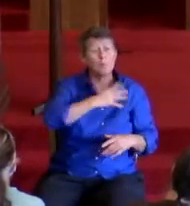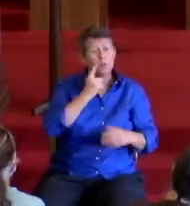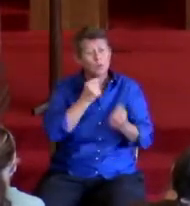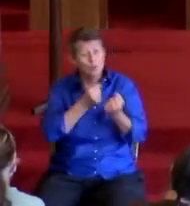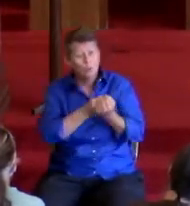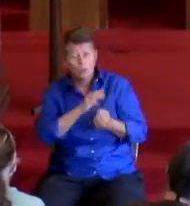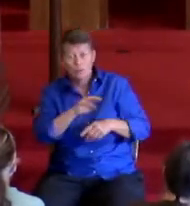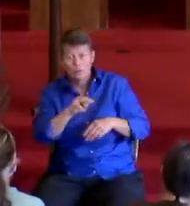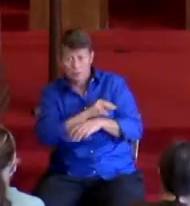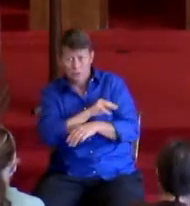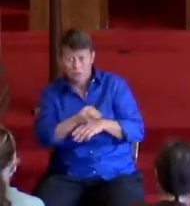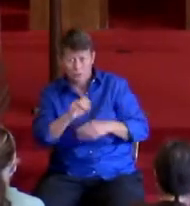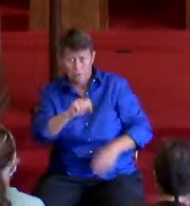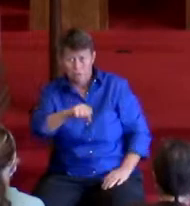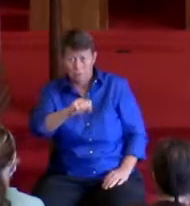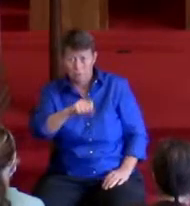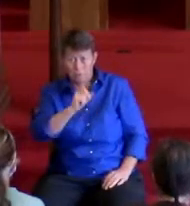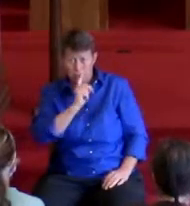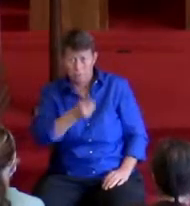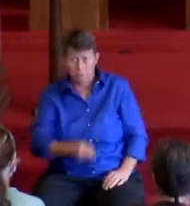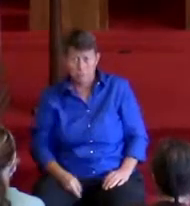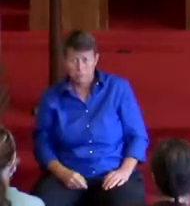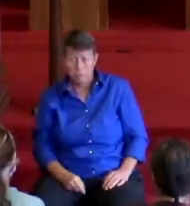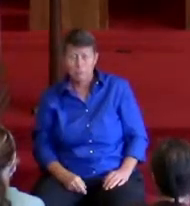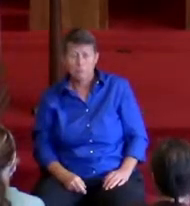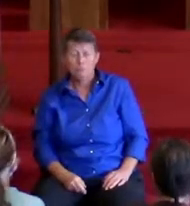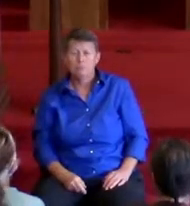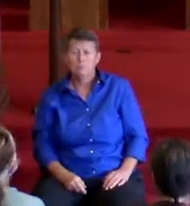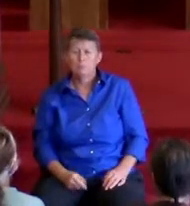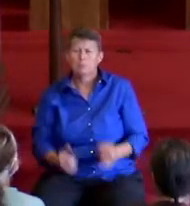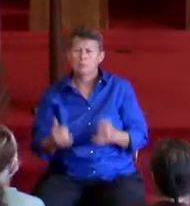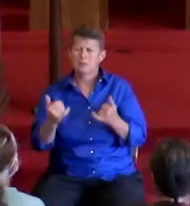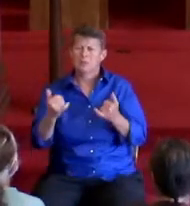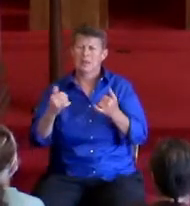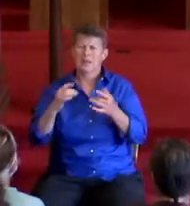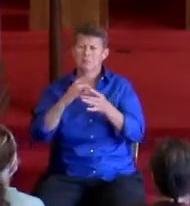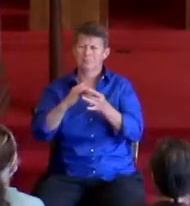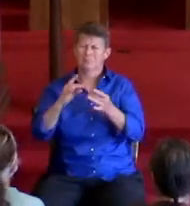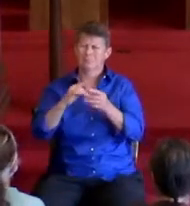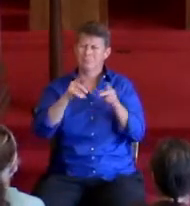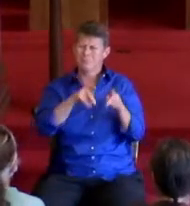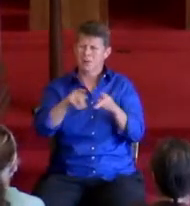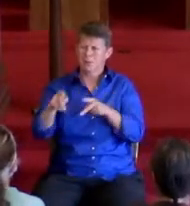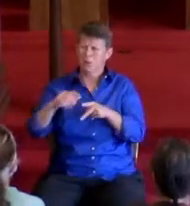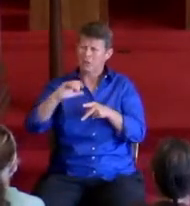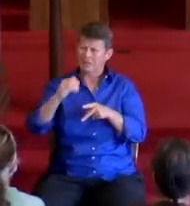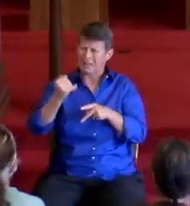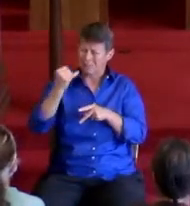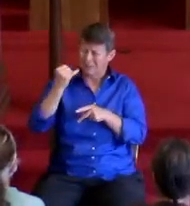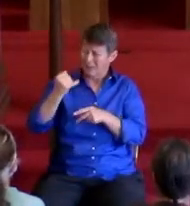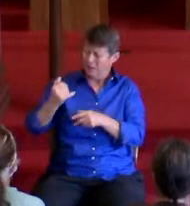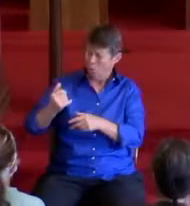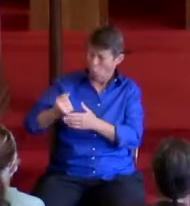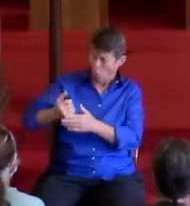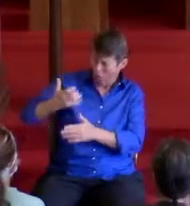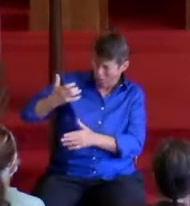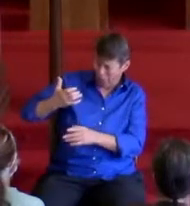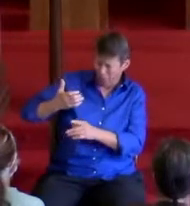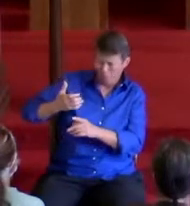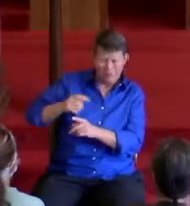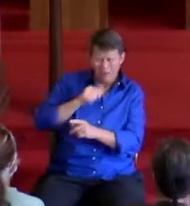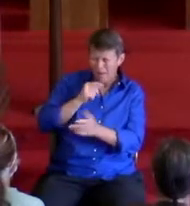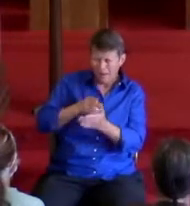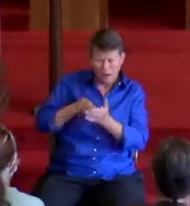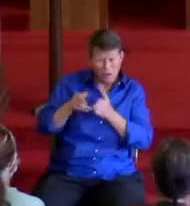mix, somehow, today's parable seems to praise those who obtain wealth through dishonest means.